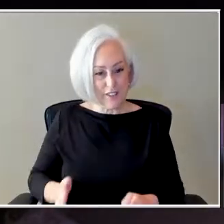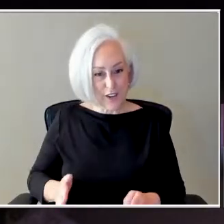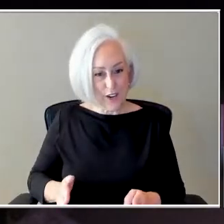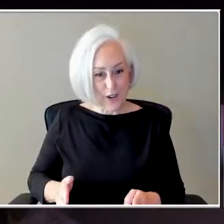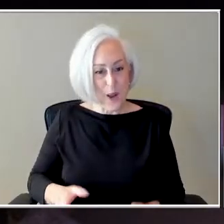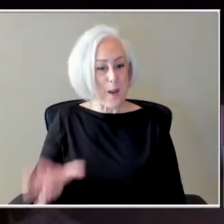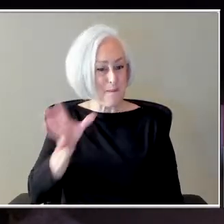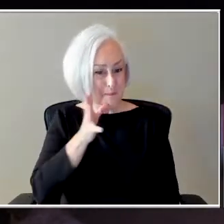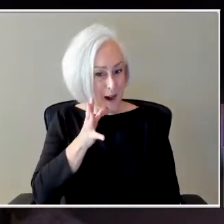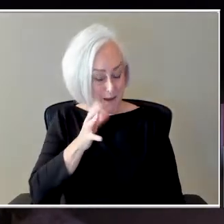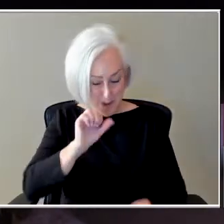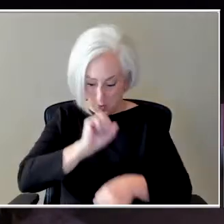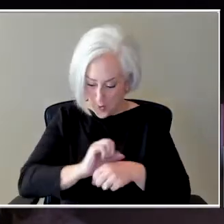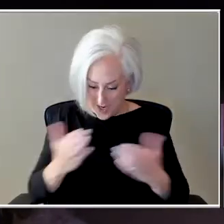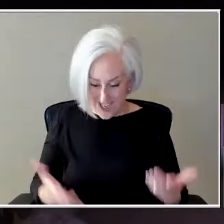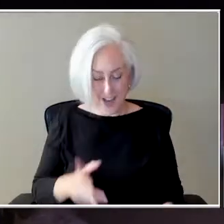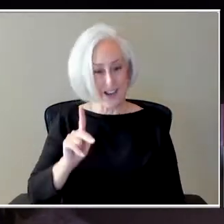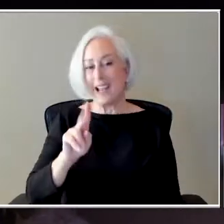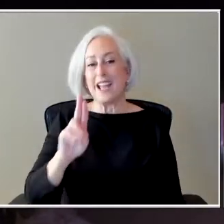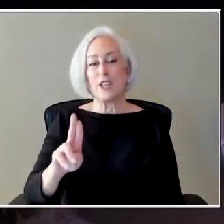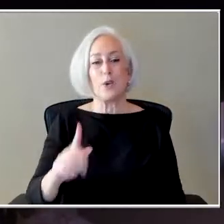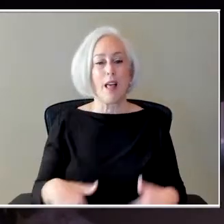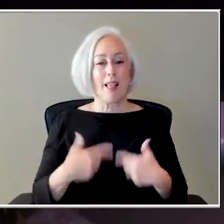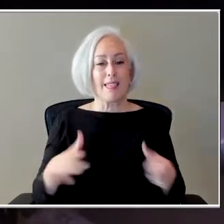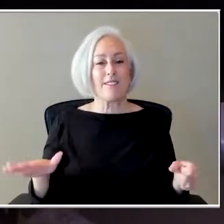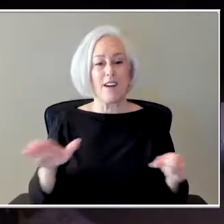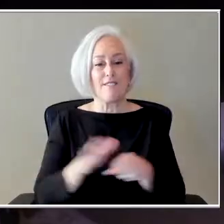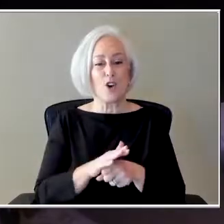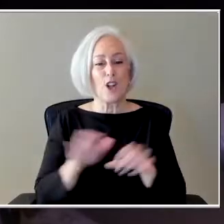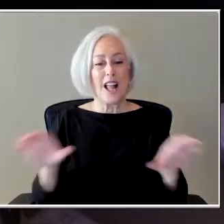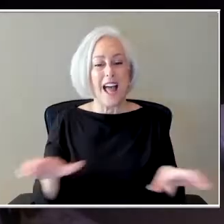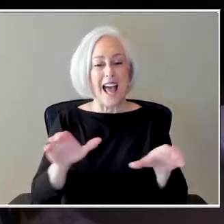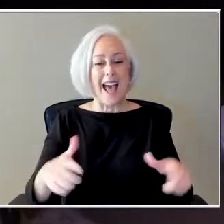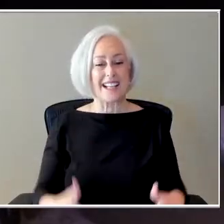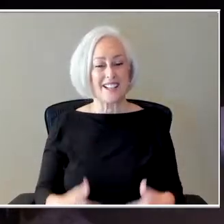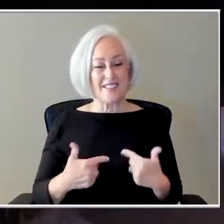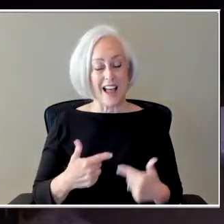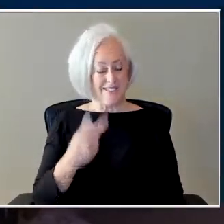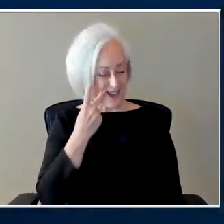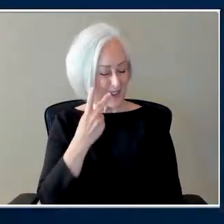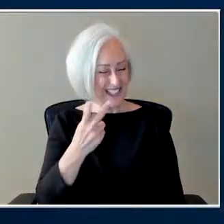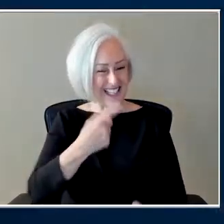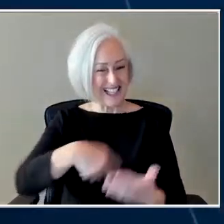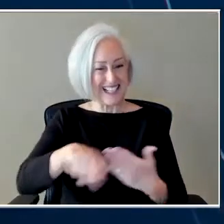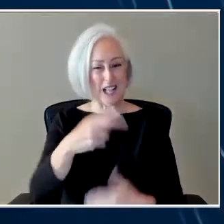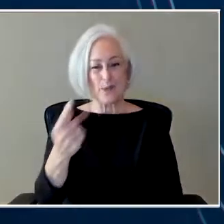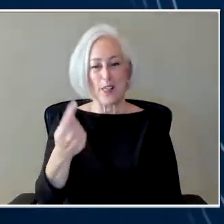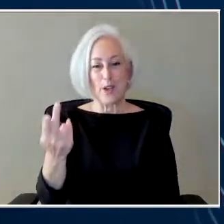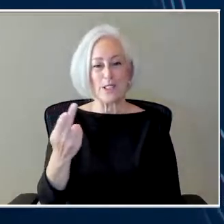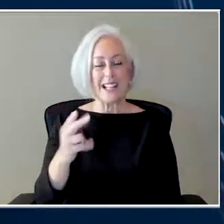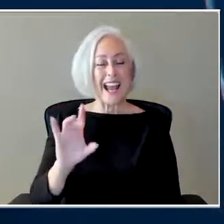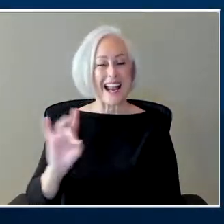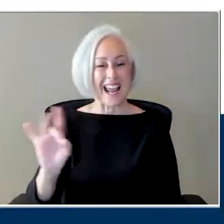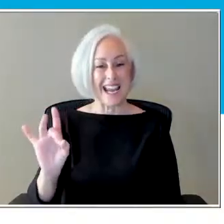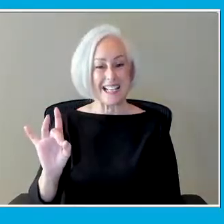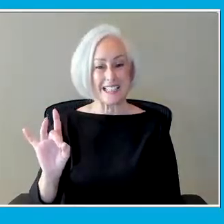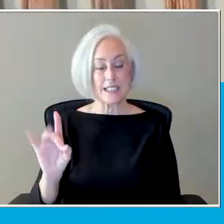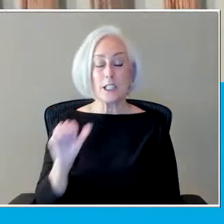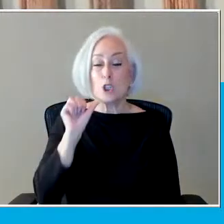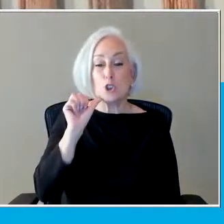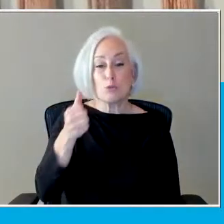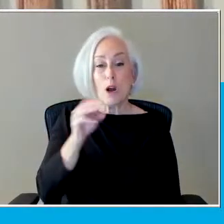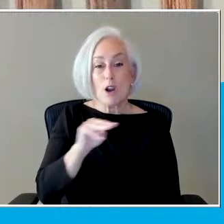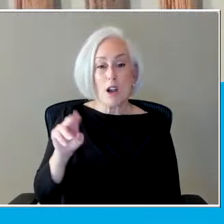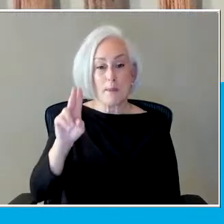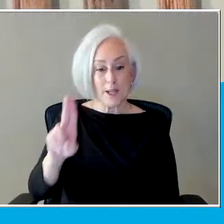system, live a full active life. That's Thursday at 8 a.m. Coming up tomorrow on the Morning Medical Update, meet